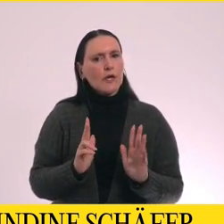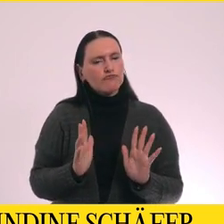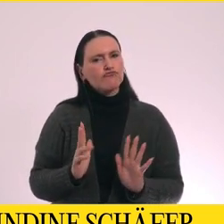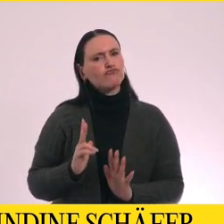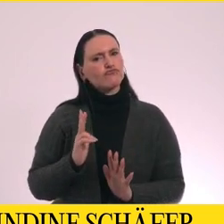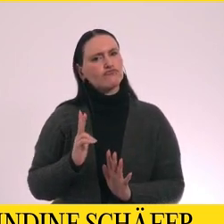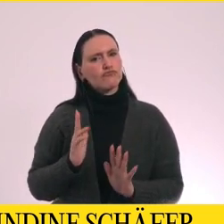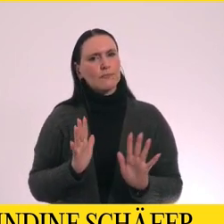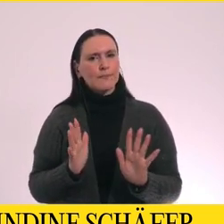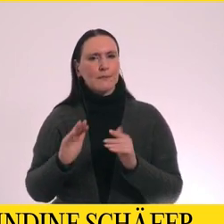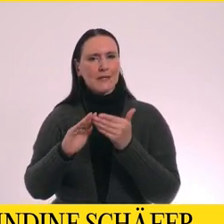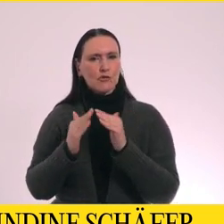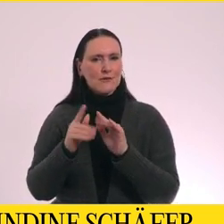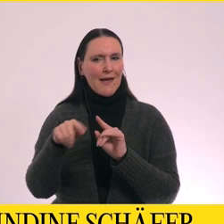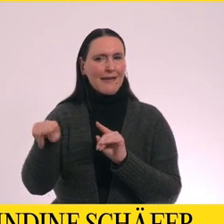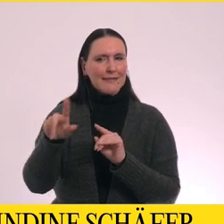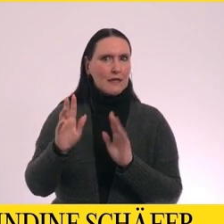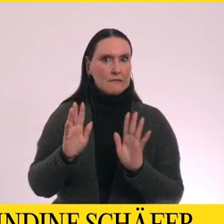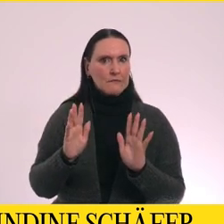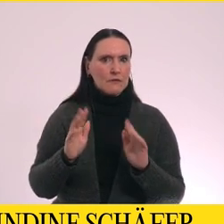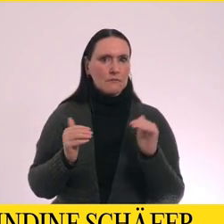society, I think, about difference.